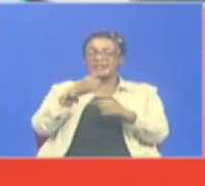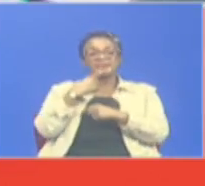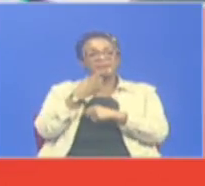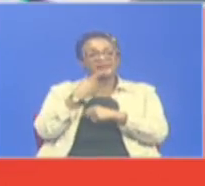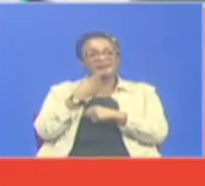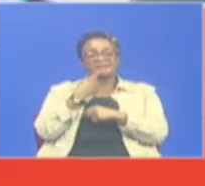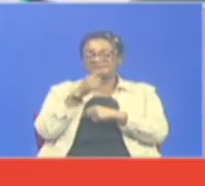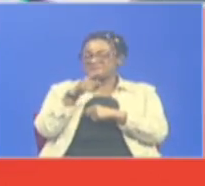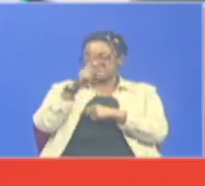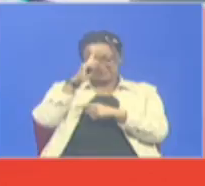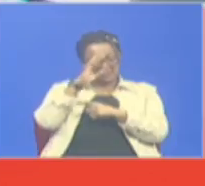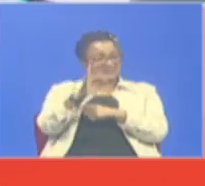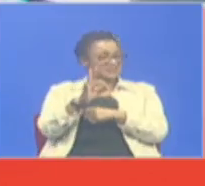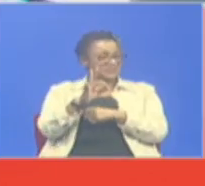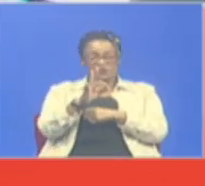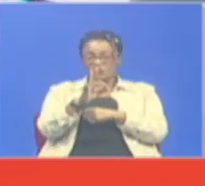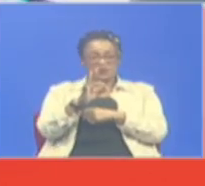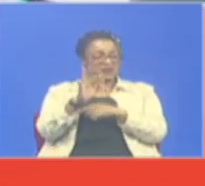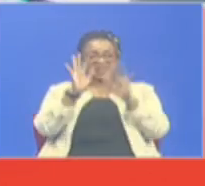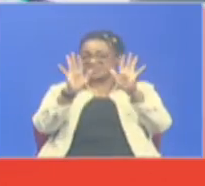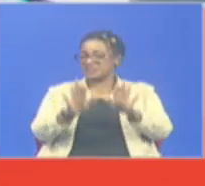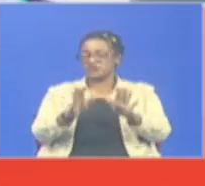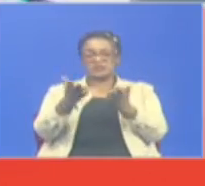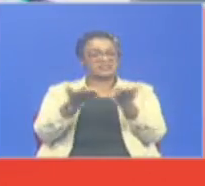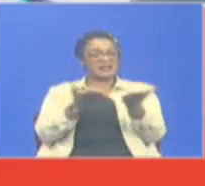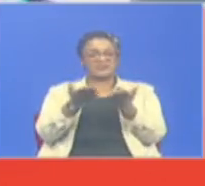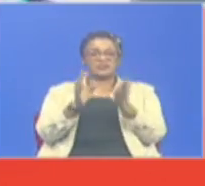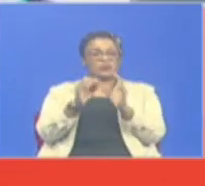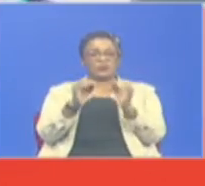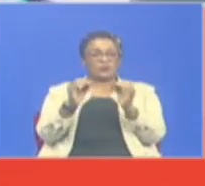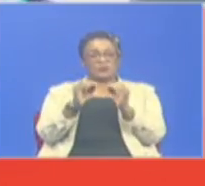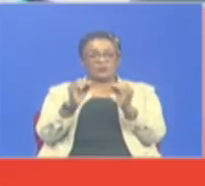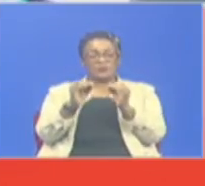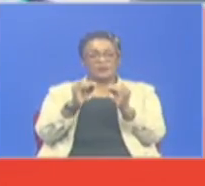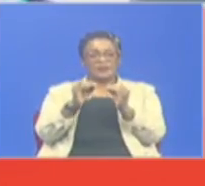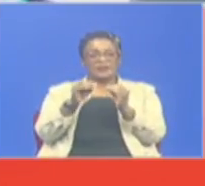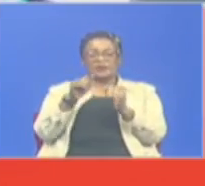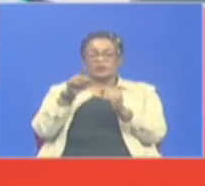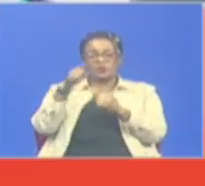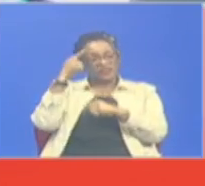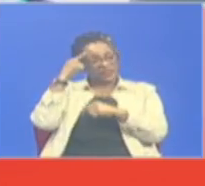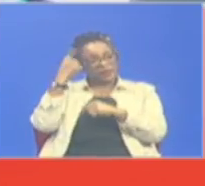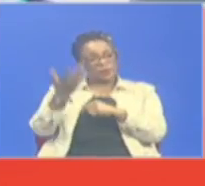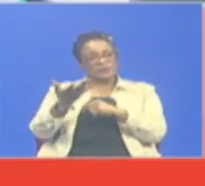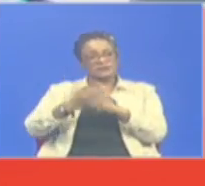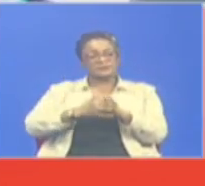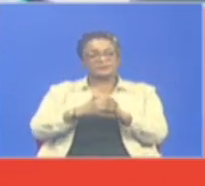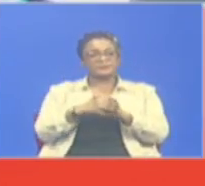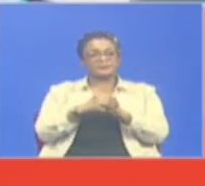not a critical essential service. It has taken a back burner in this pandemic. Your reactions as well, briefly.